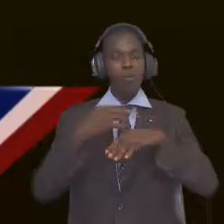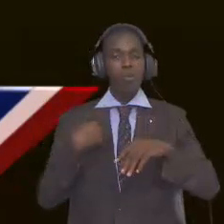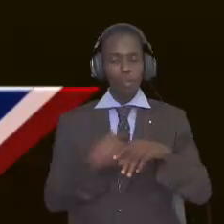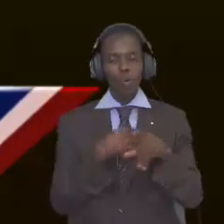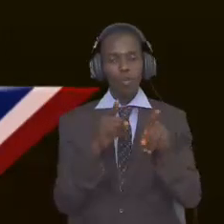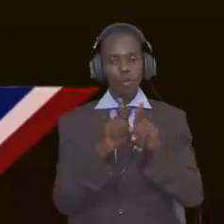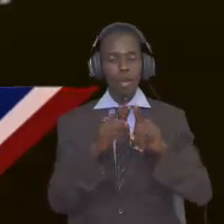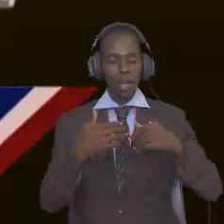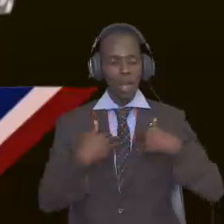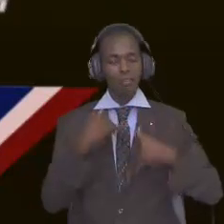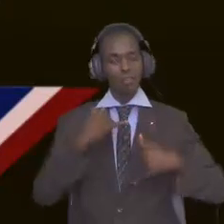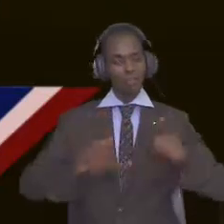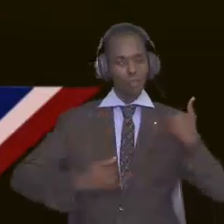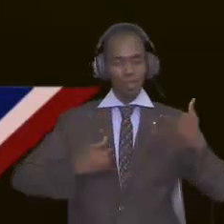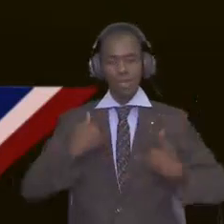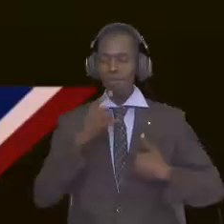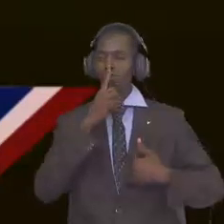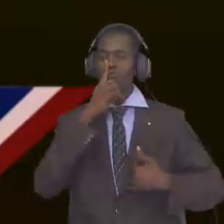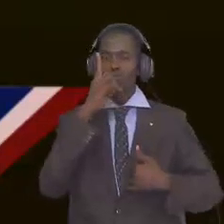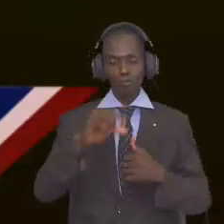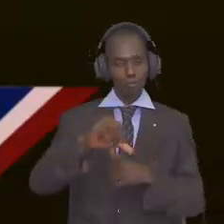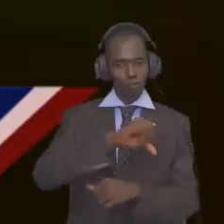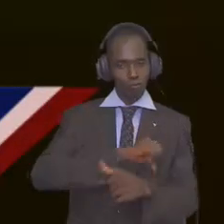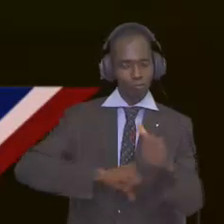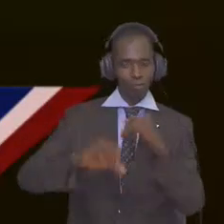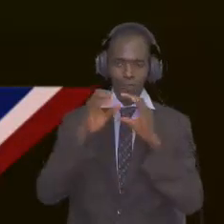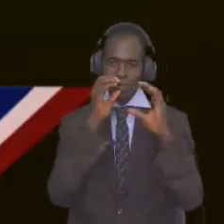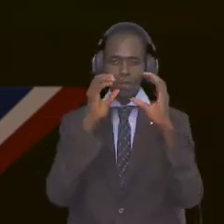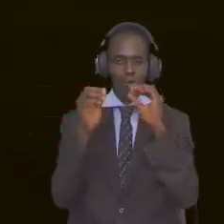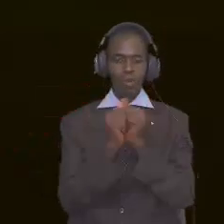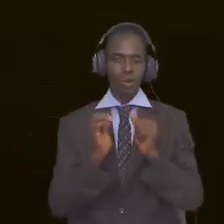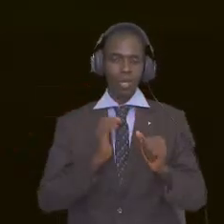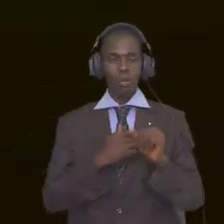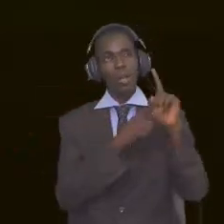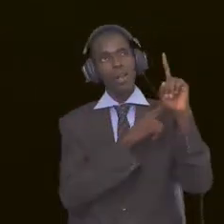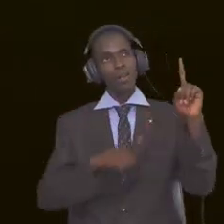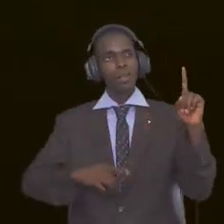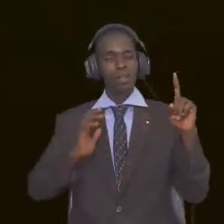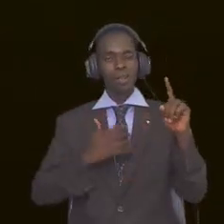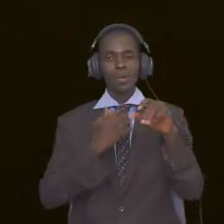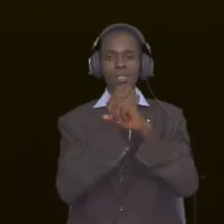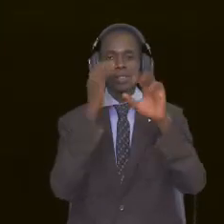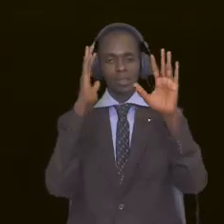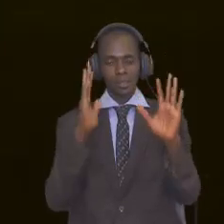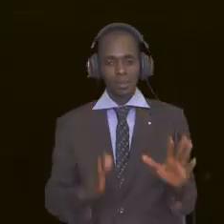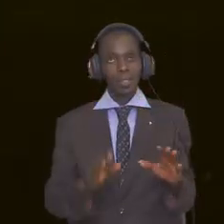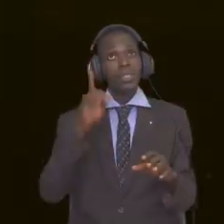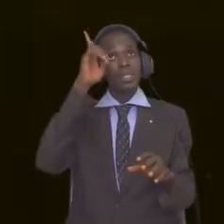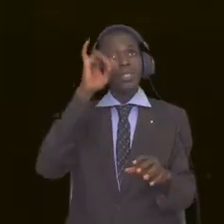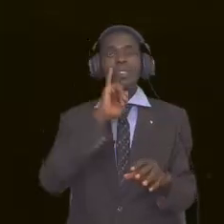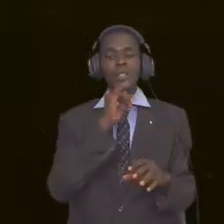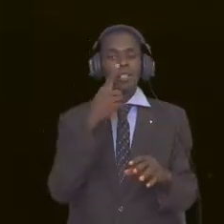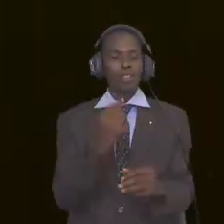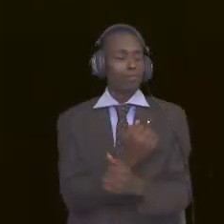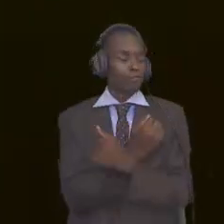have real interaction with the Lord. He is our Savior, he is our Redeemer, is the lover of our